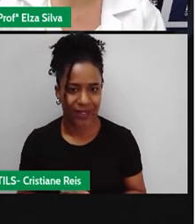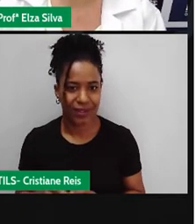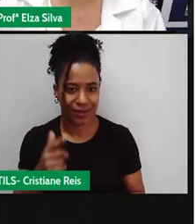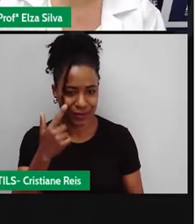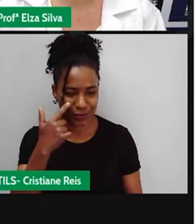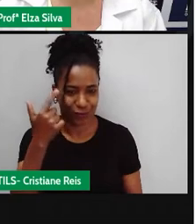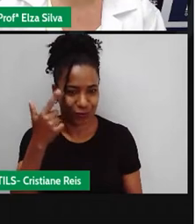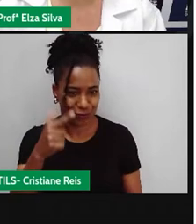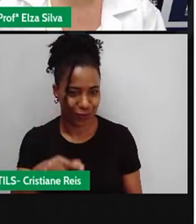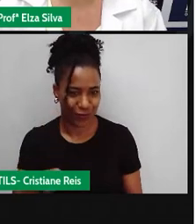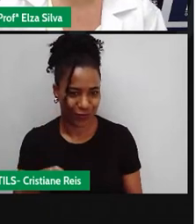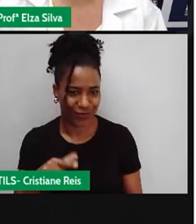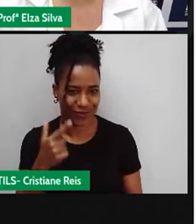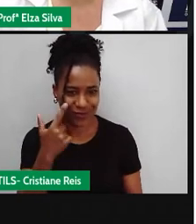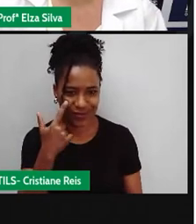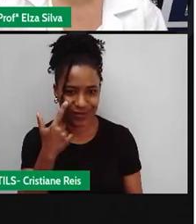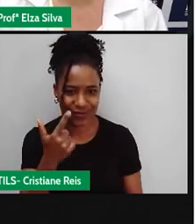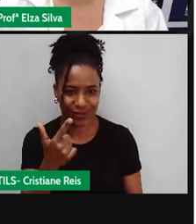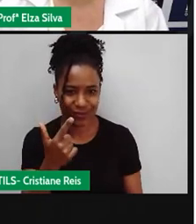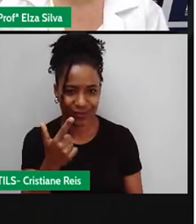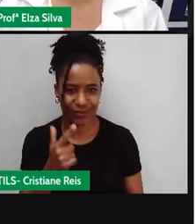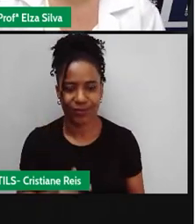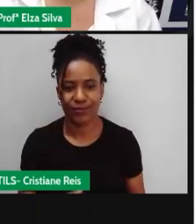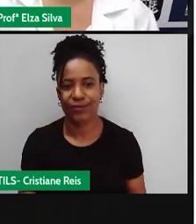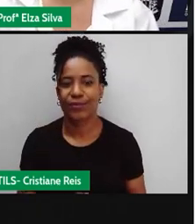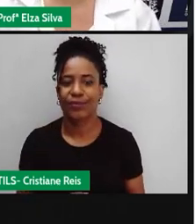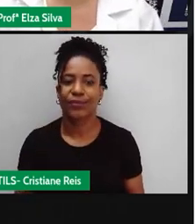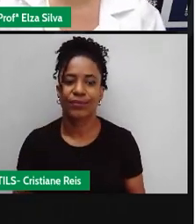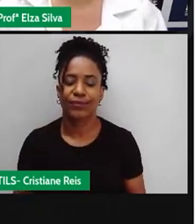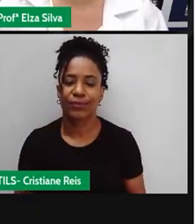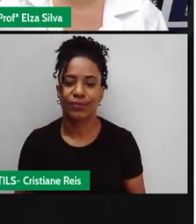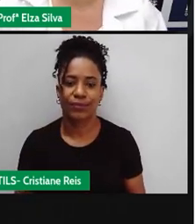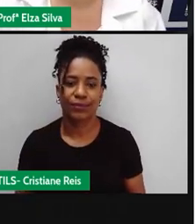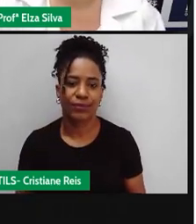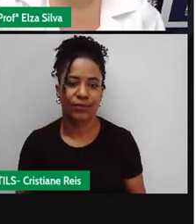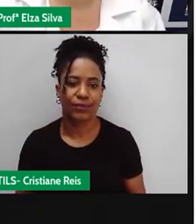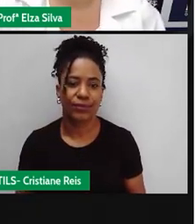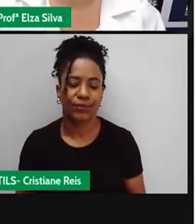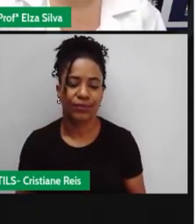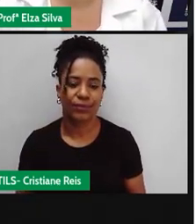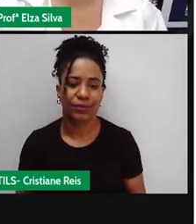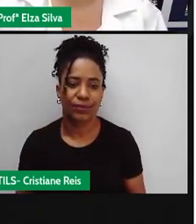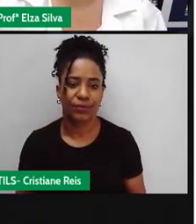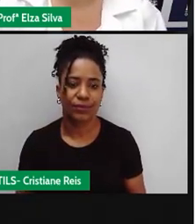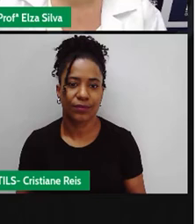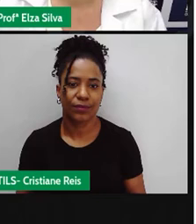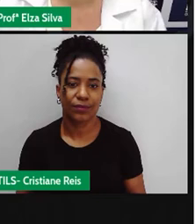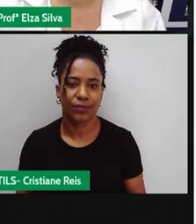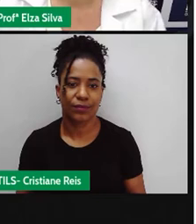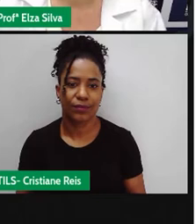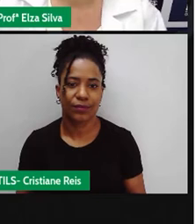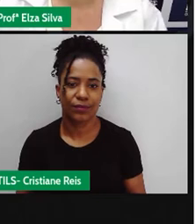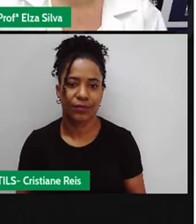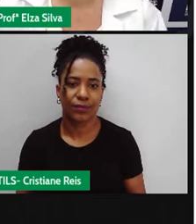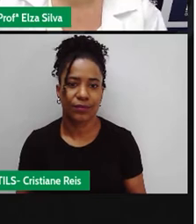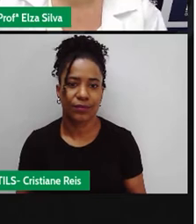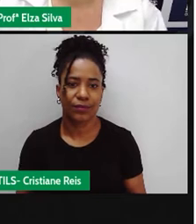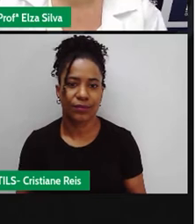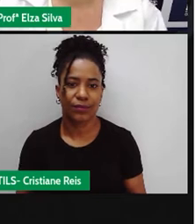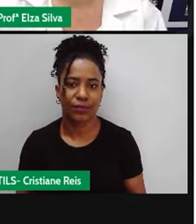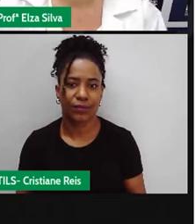uma vez a perilous task to recover stolen plutonium Ethan Hunt chooses to save his team rather than complete the mission